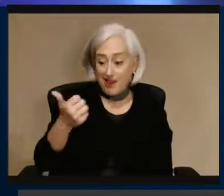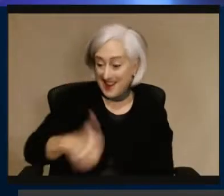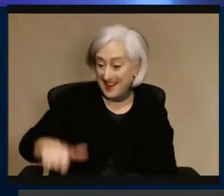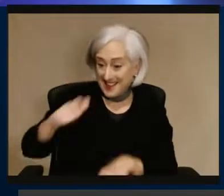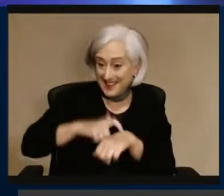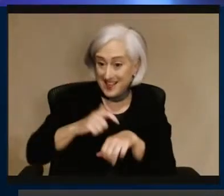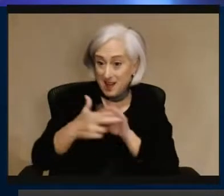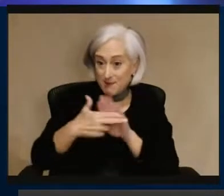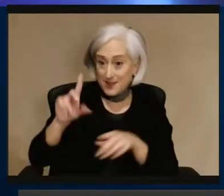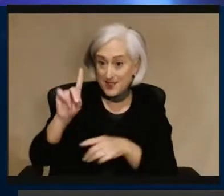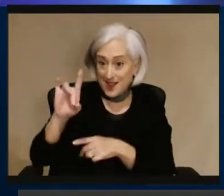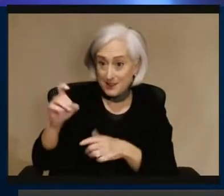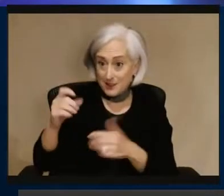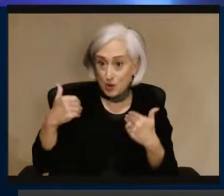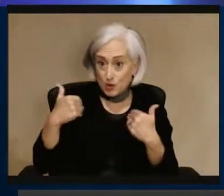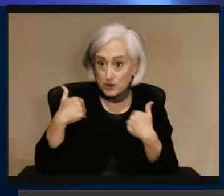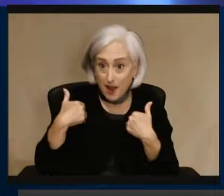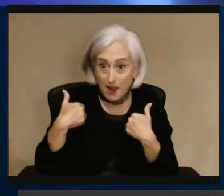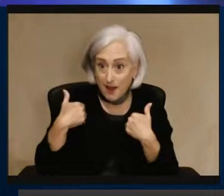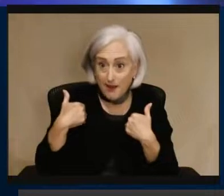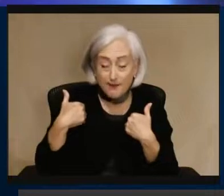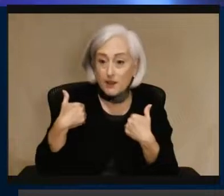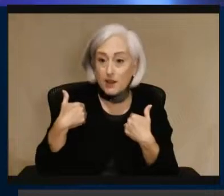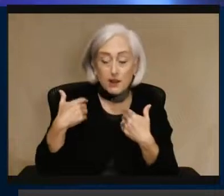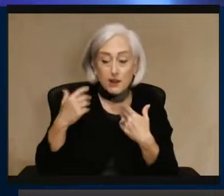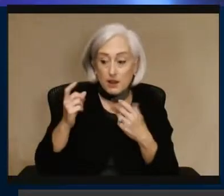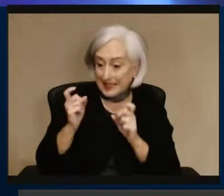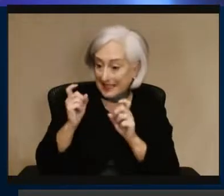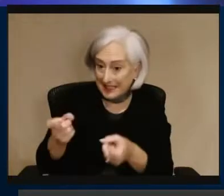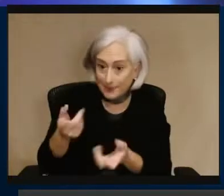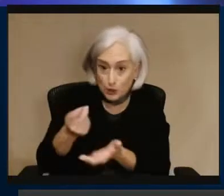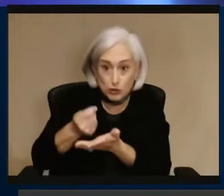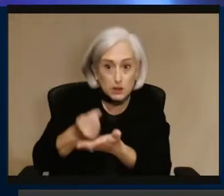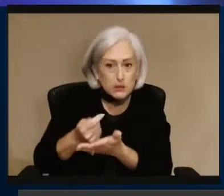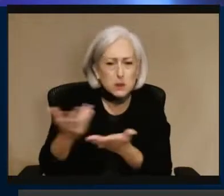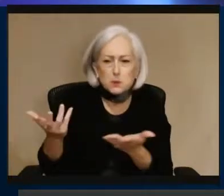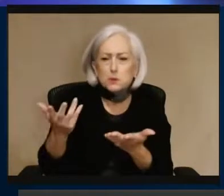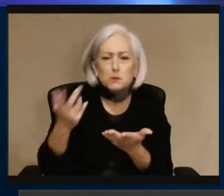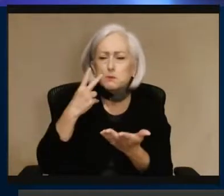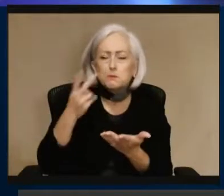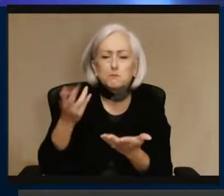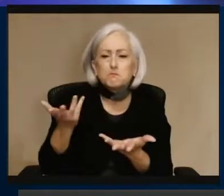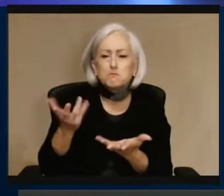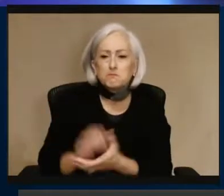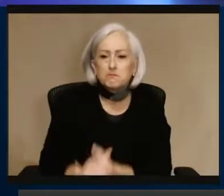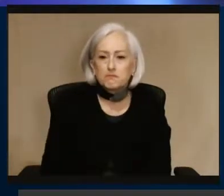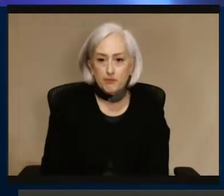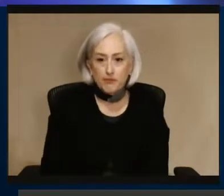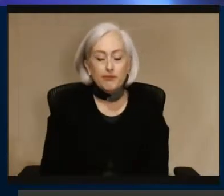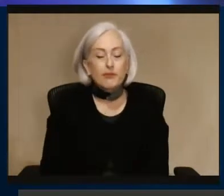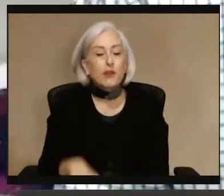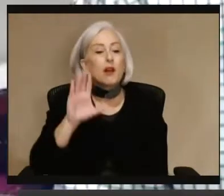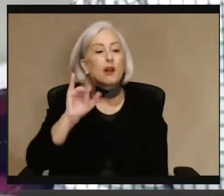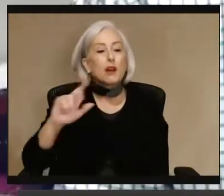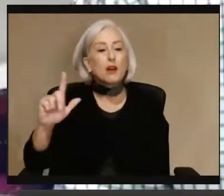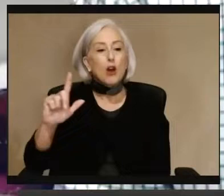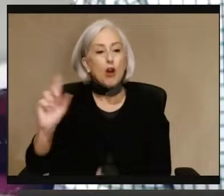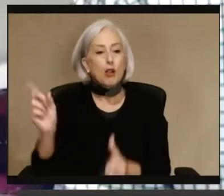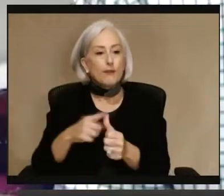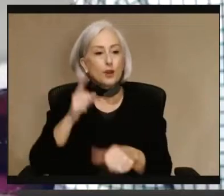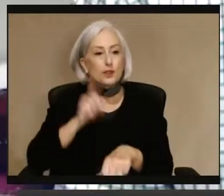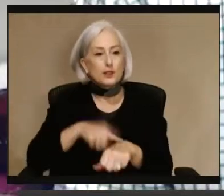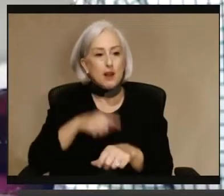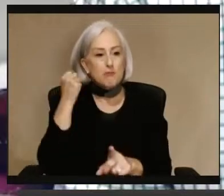he presented with treatments? Yeah. When he had his first episode,